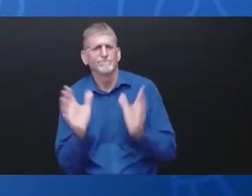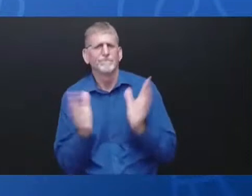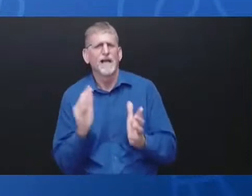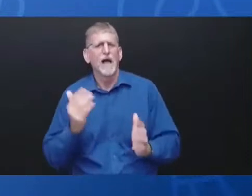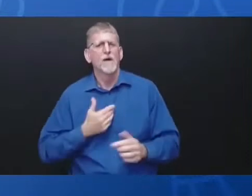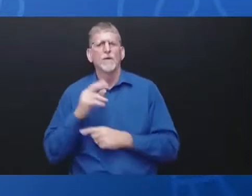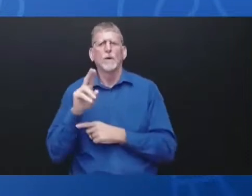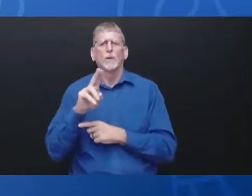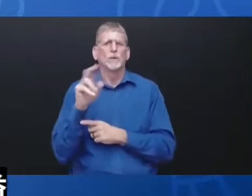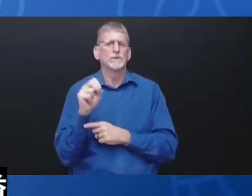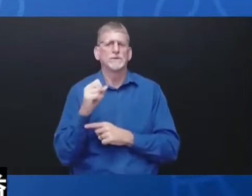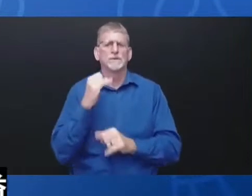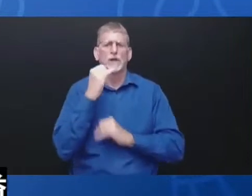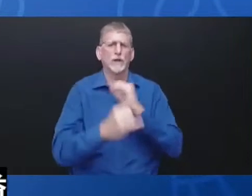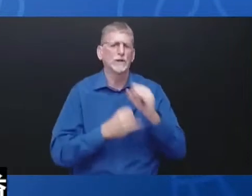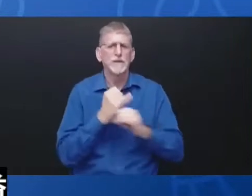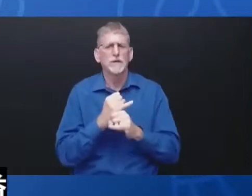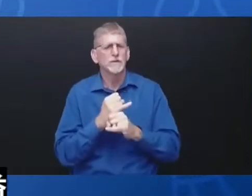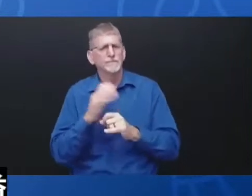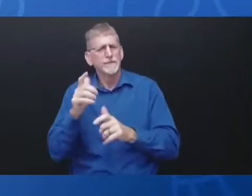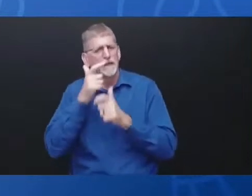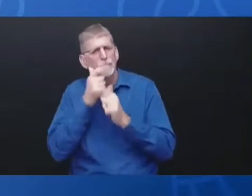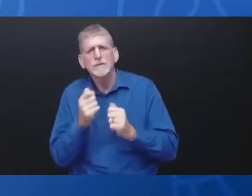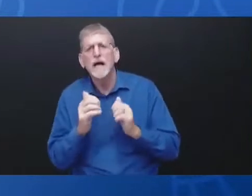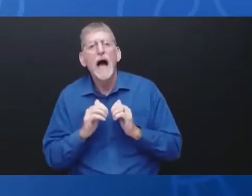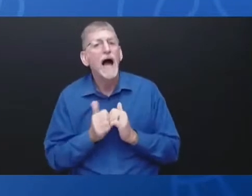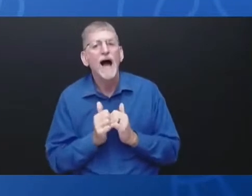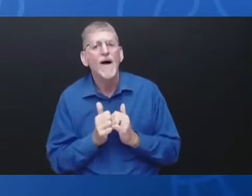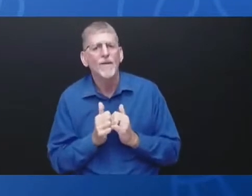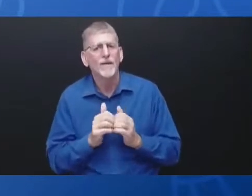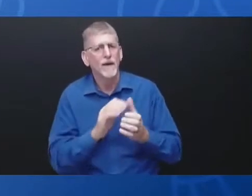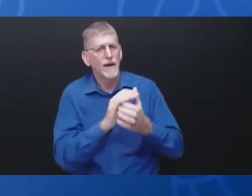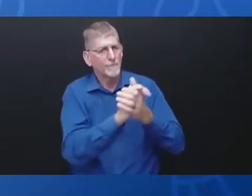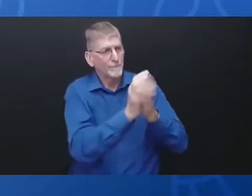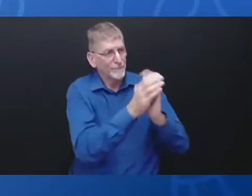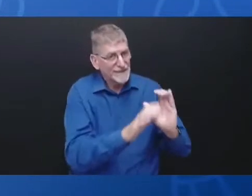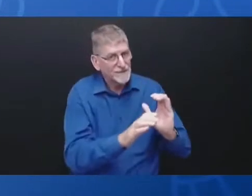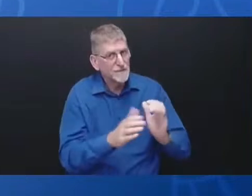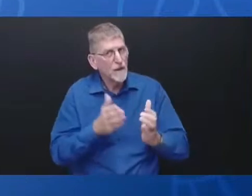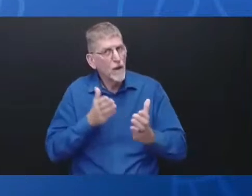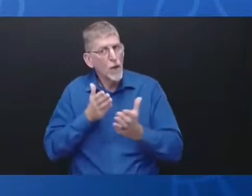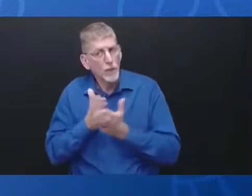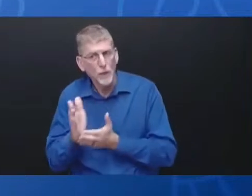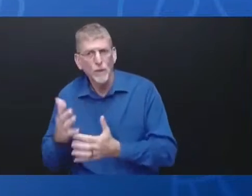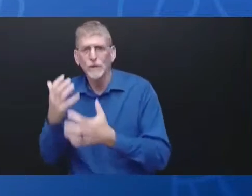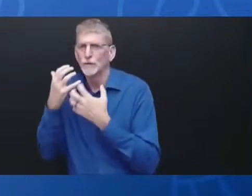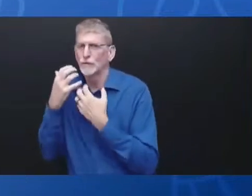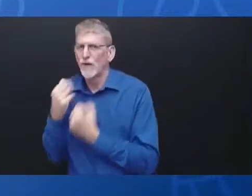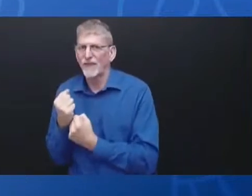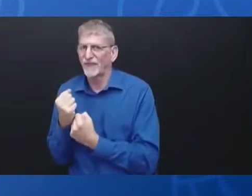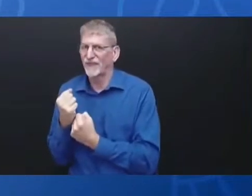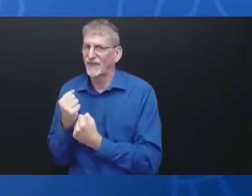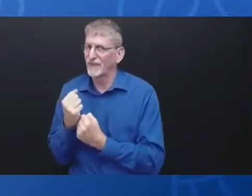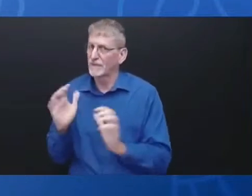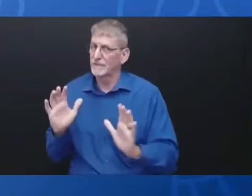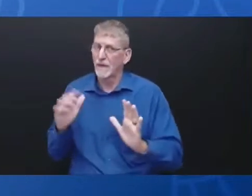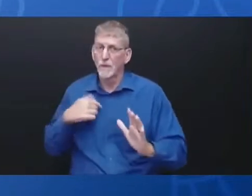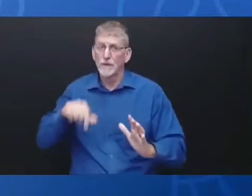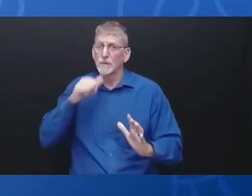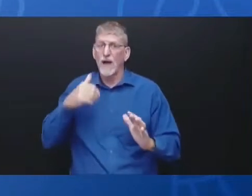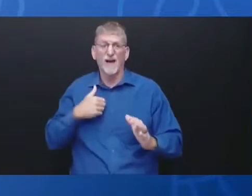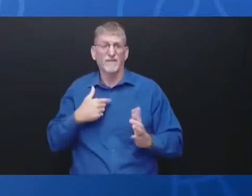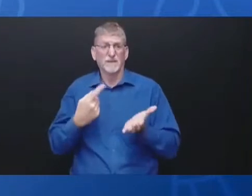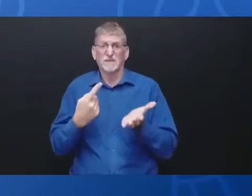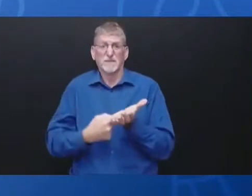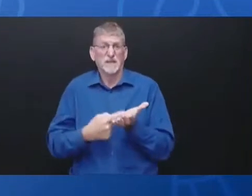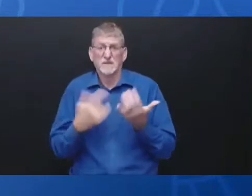strength is back. Not that we have a lot of things to discuss, and I see it all on your faces, but it is good to be back.